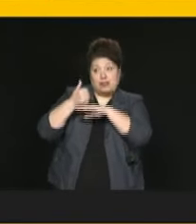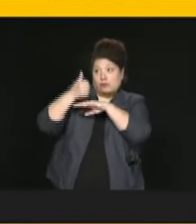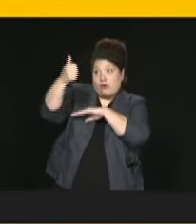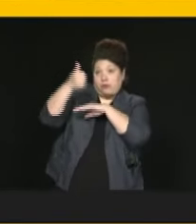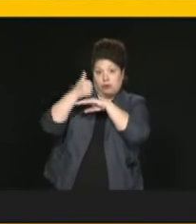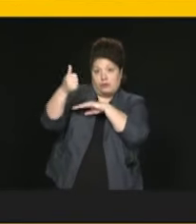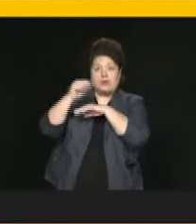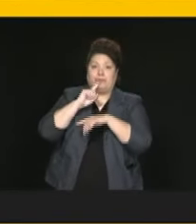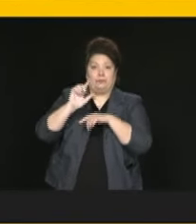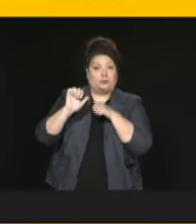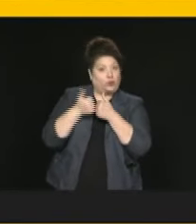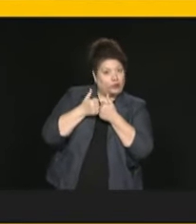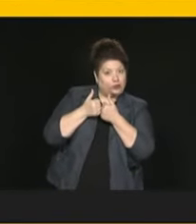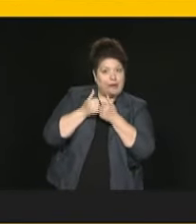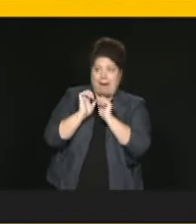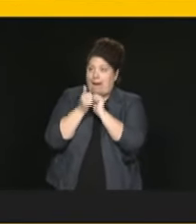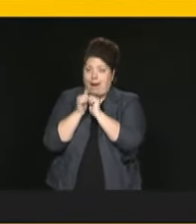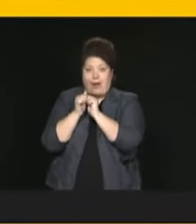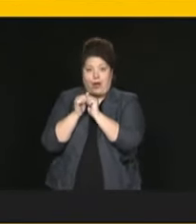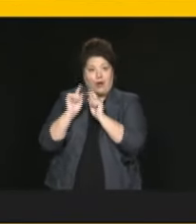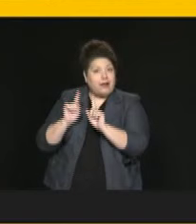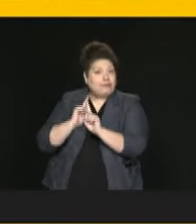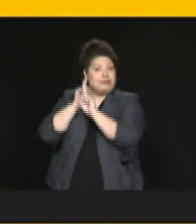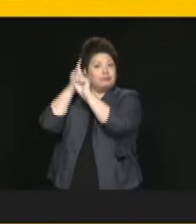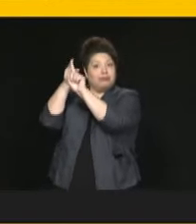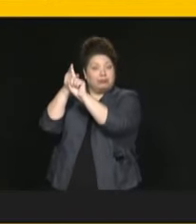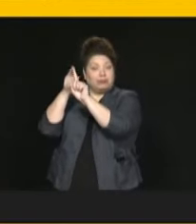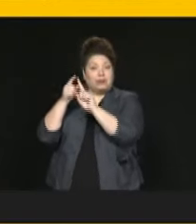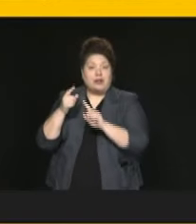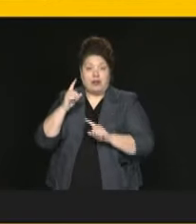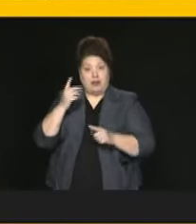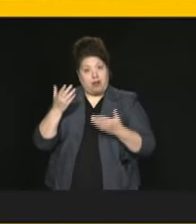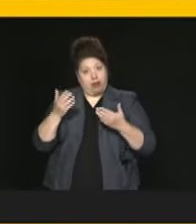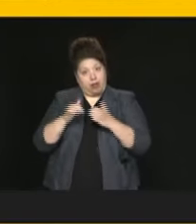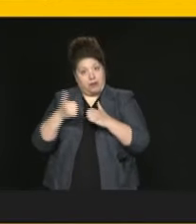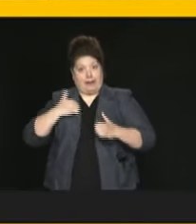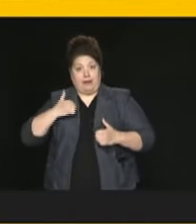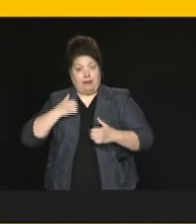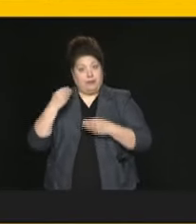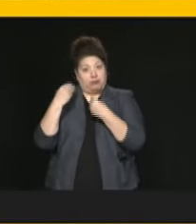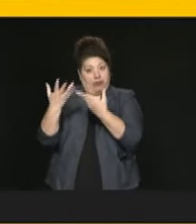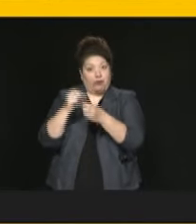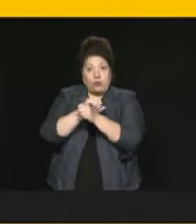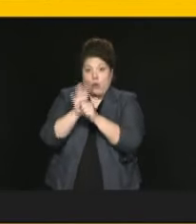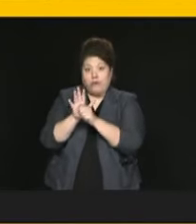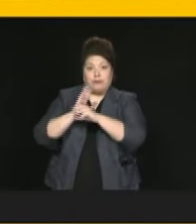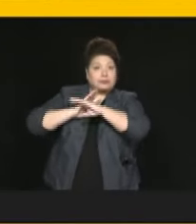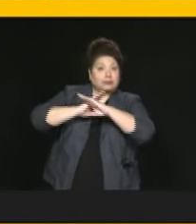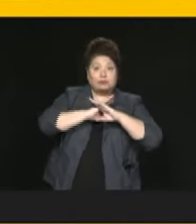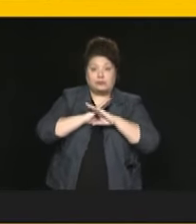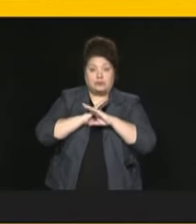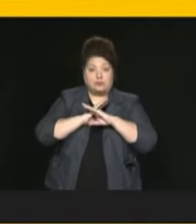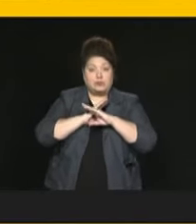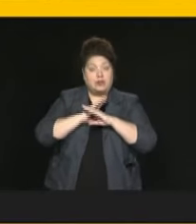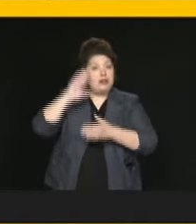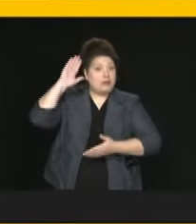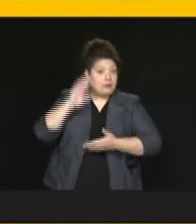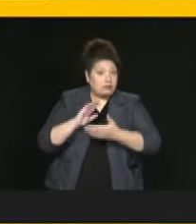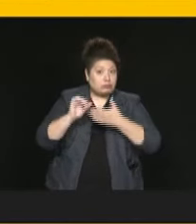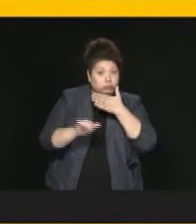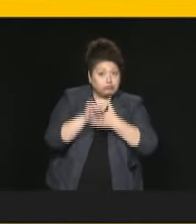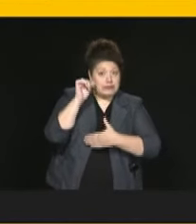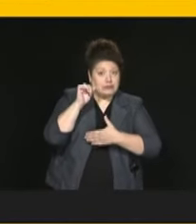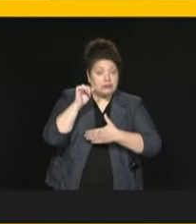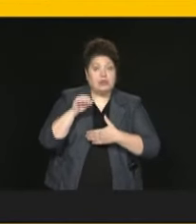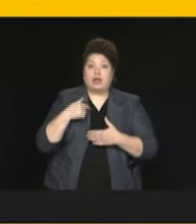to Canada's overall response to COVID-19. To minimize the risk and exposure of the virus to community members and service providers